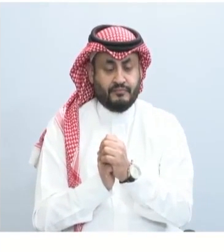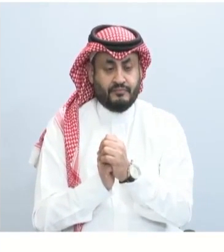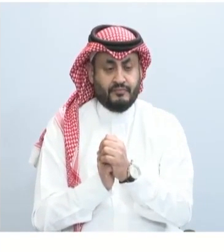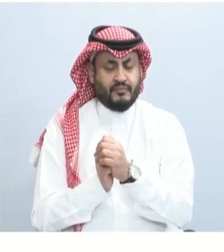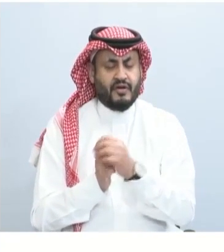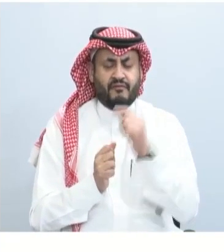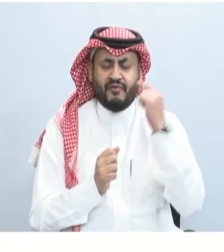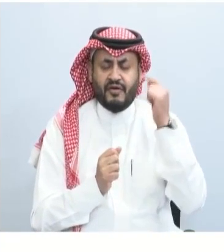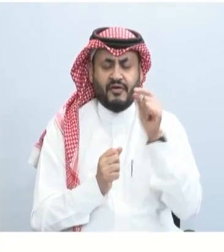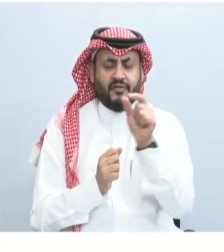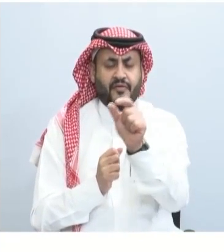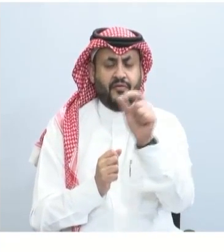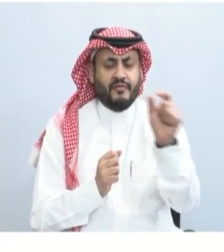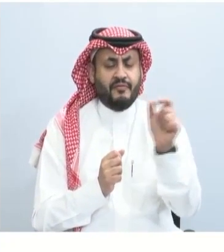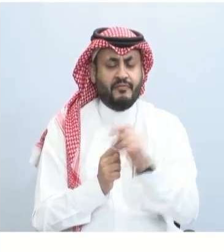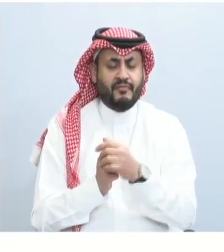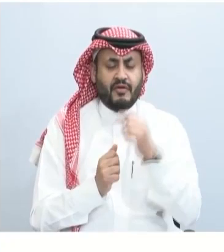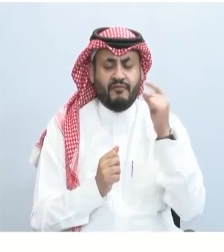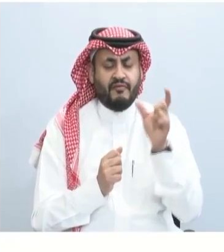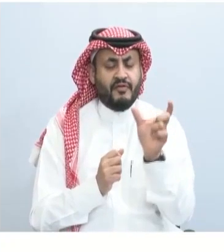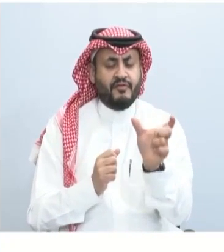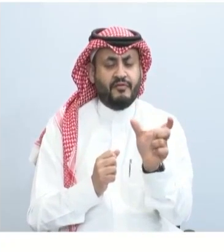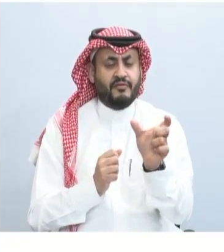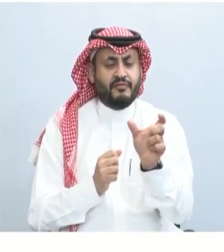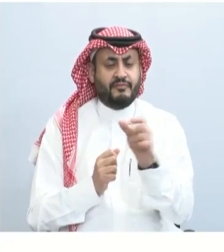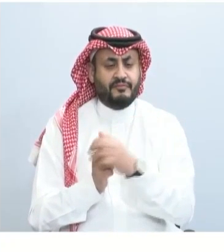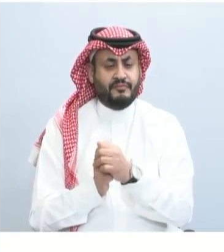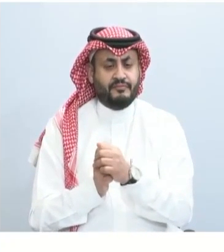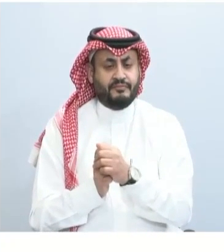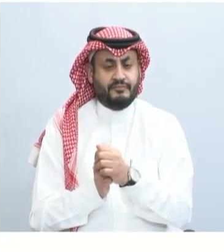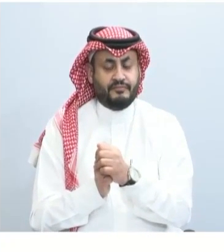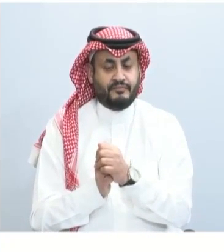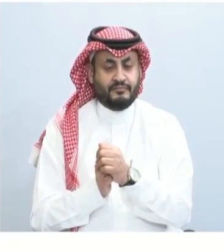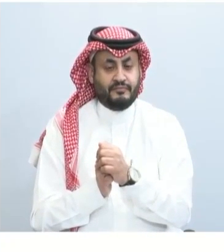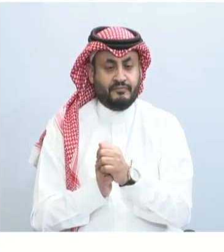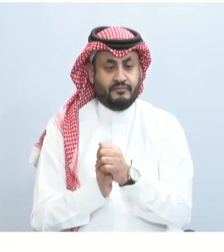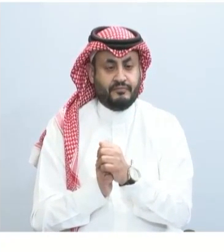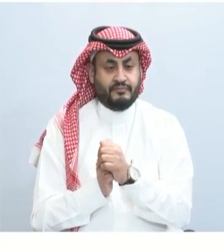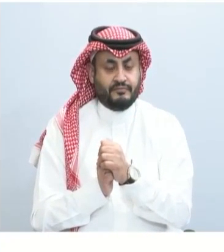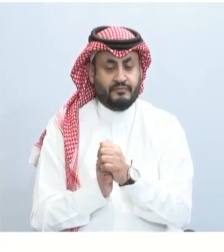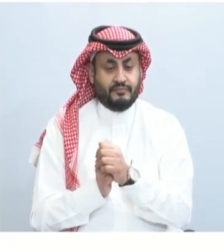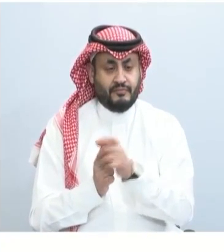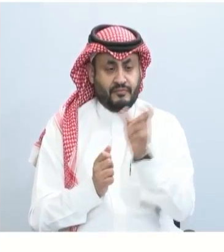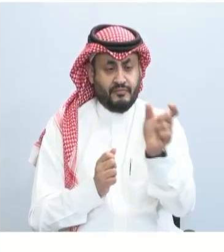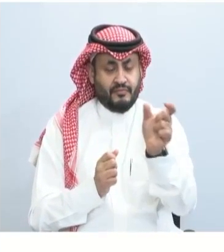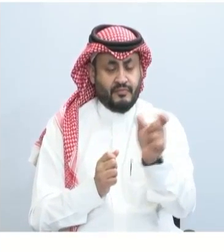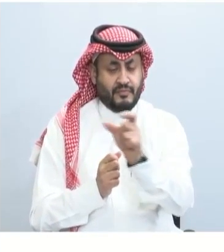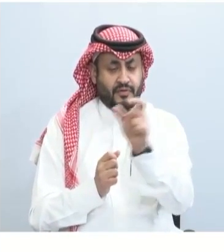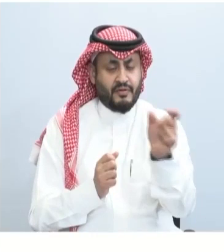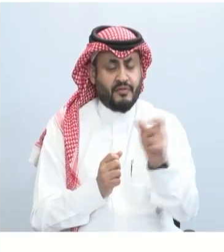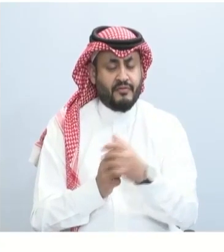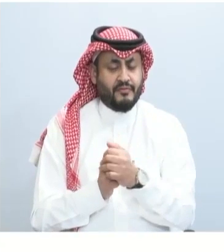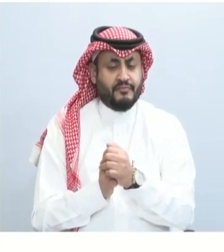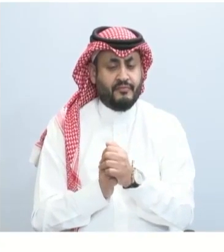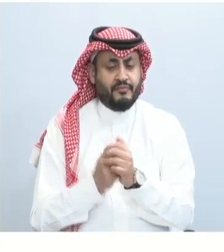and try to think of a word that has these letters. And what do you think? With which one or which